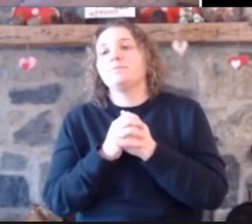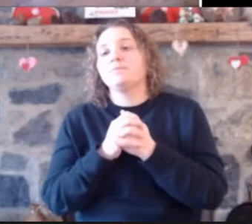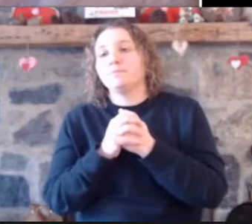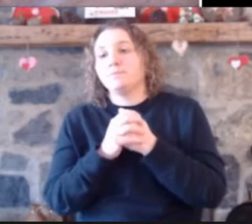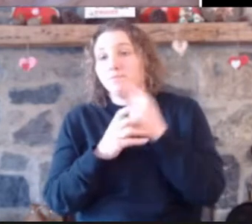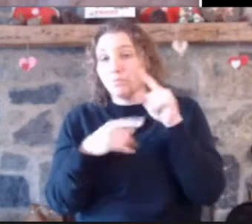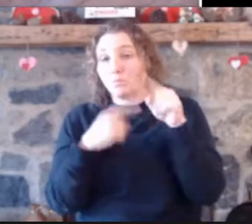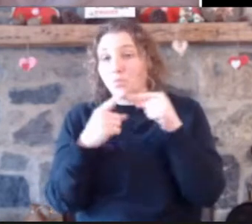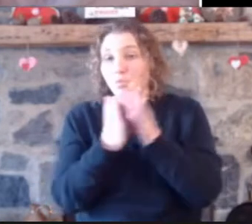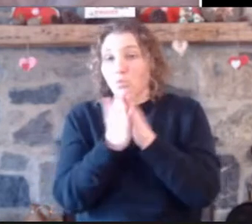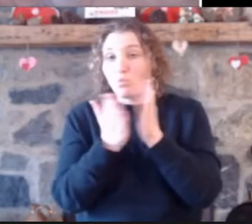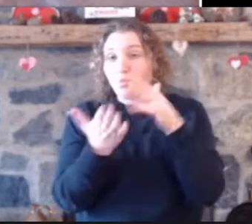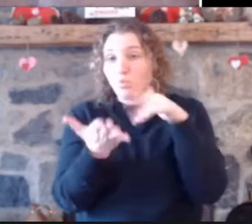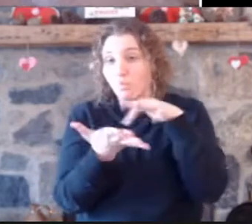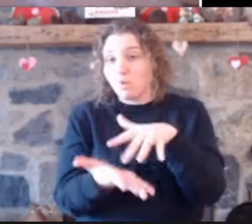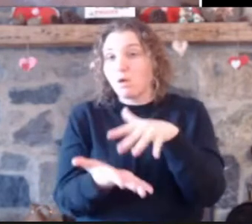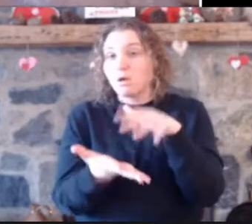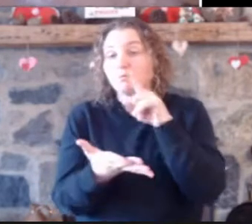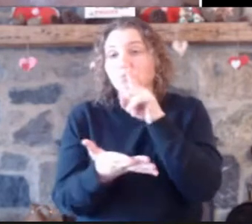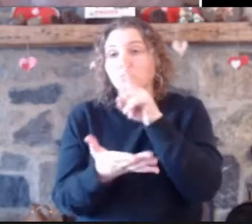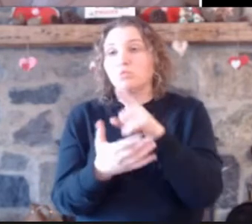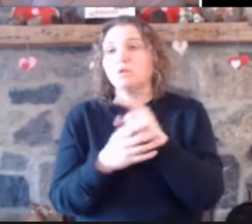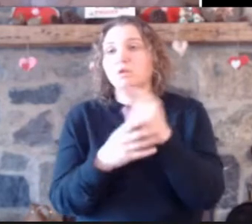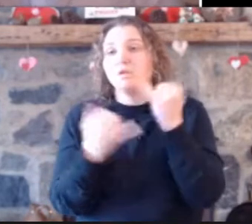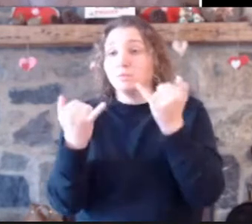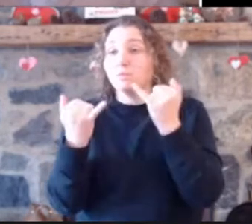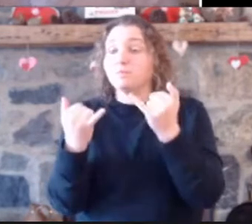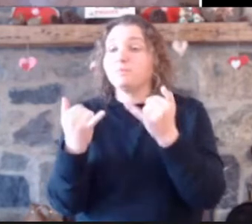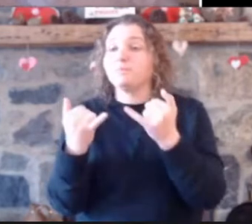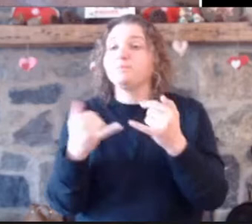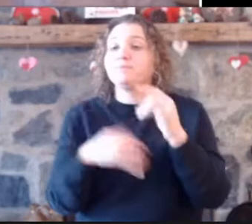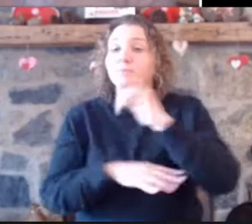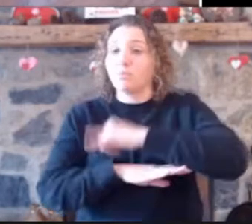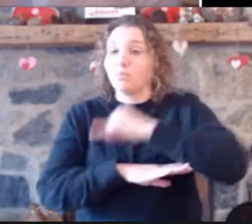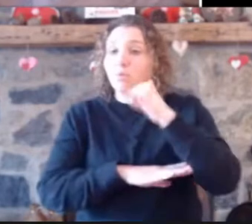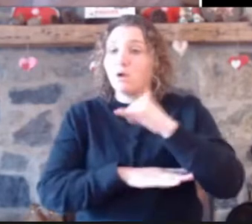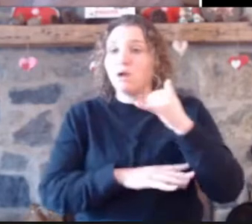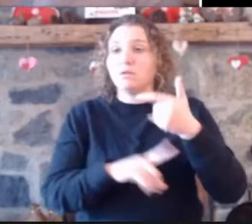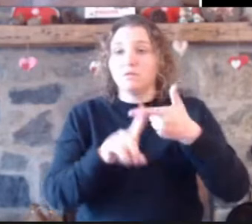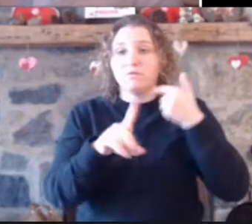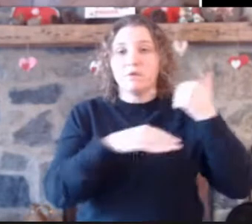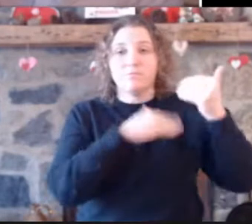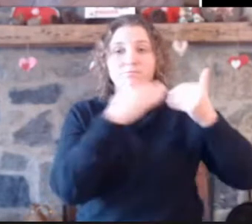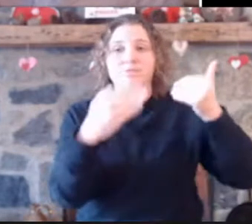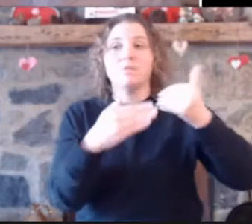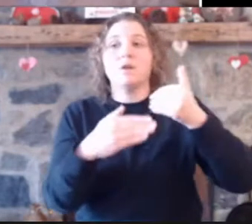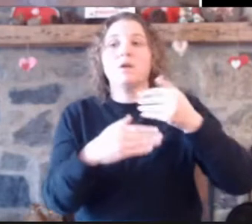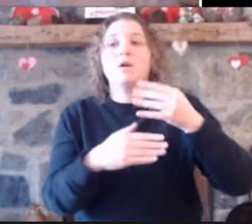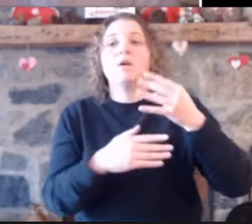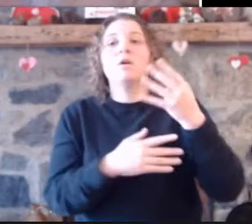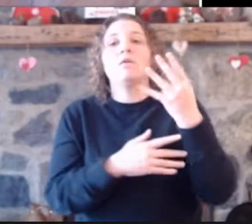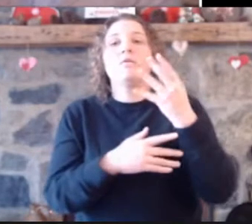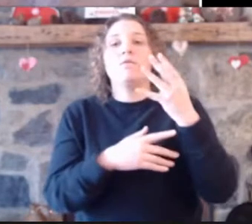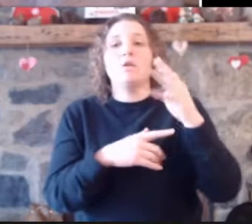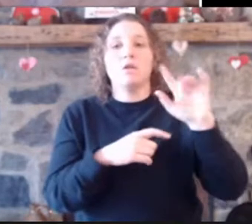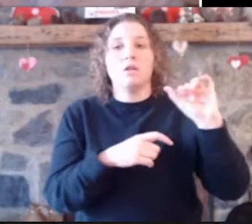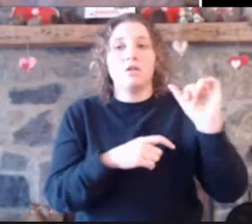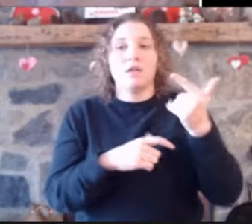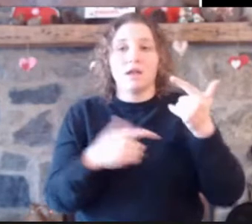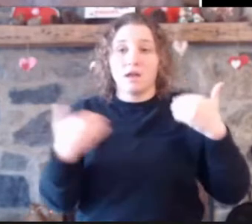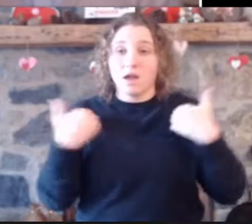school. They say, quote, for instance, modern whales are the descendants of four-legged land